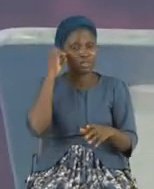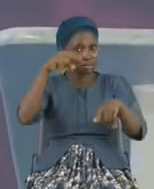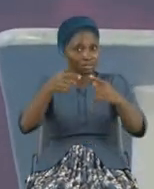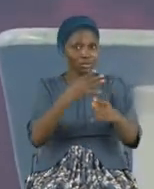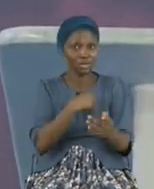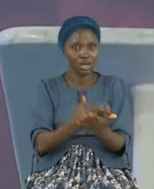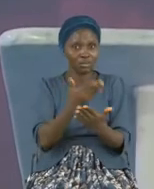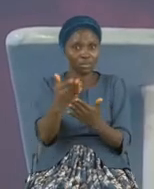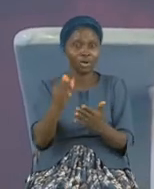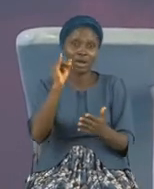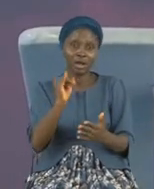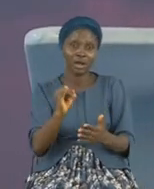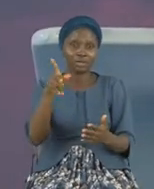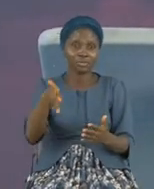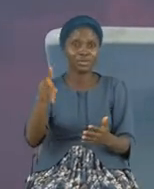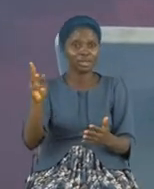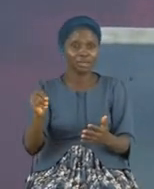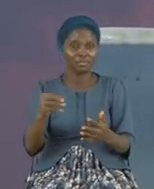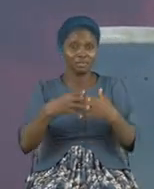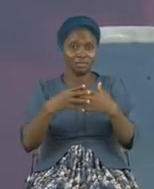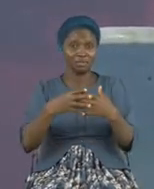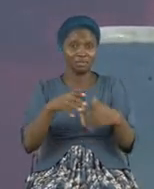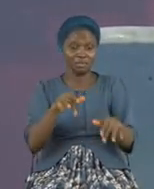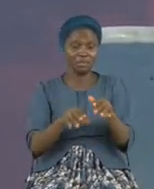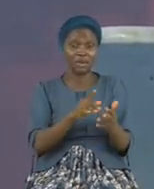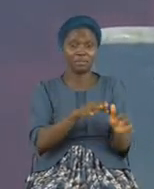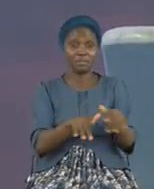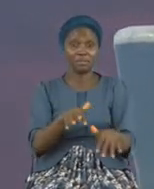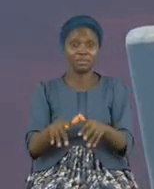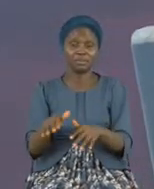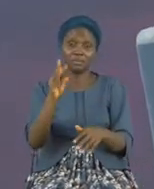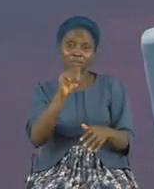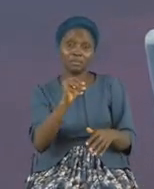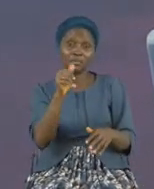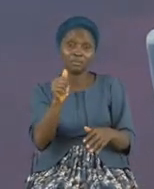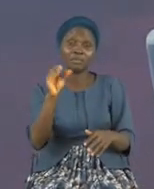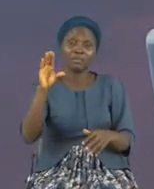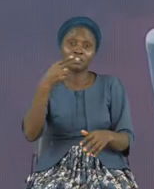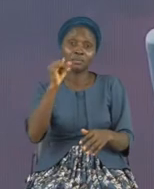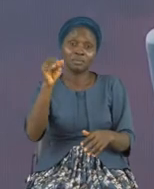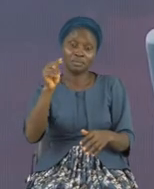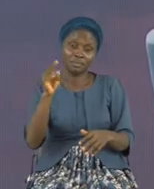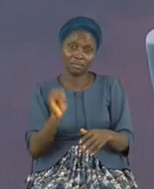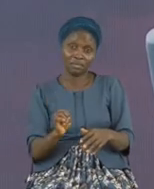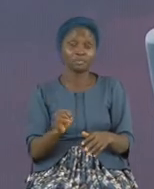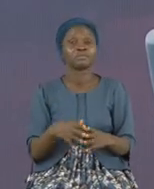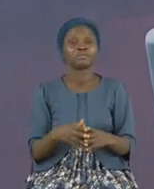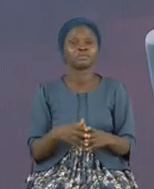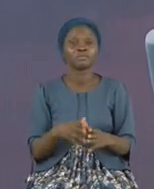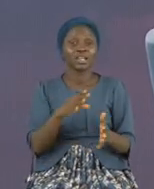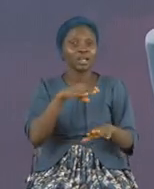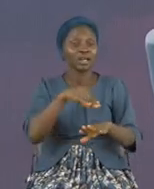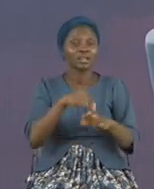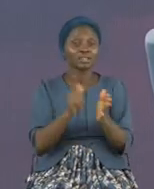IBM machine. And that thing at that time, splendid. I'd